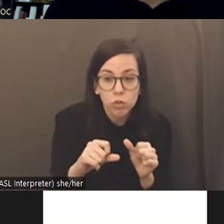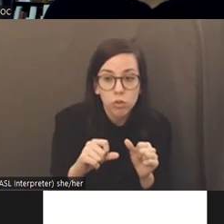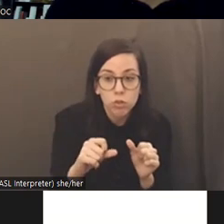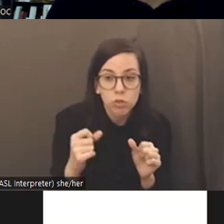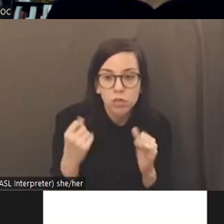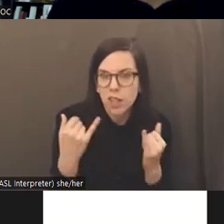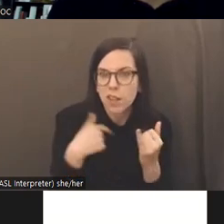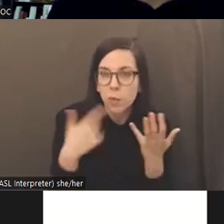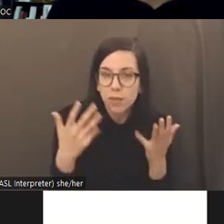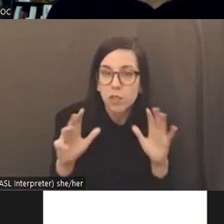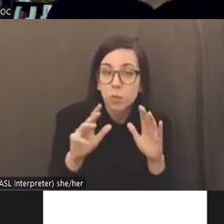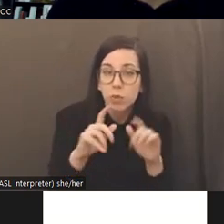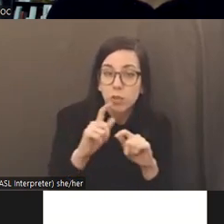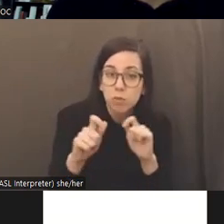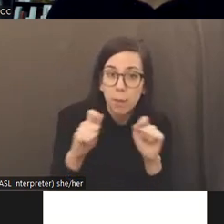talk.